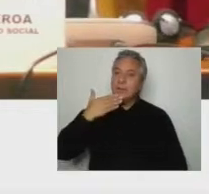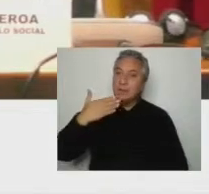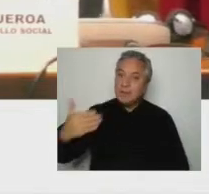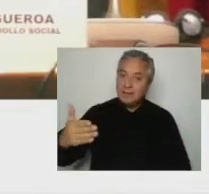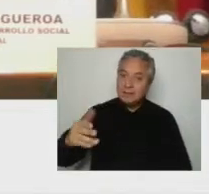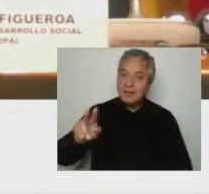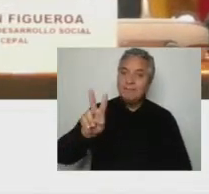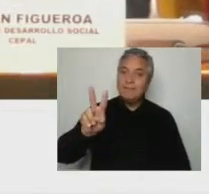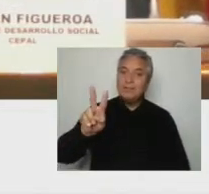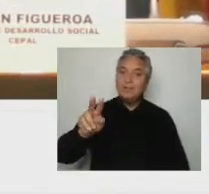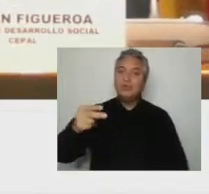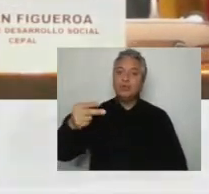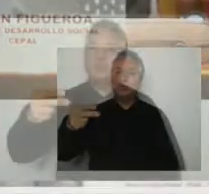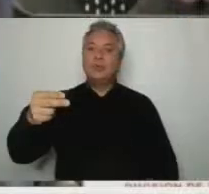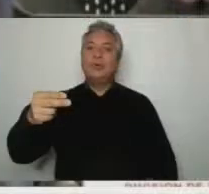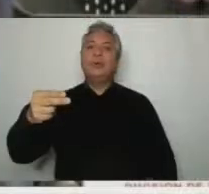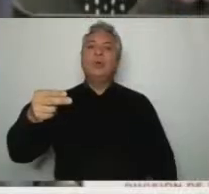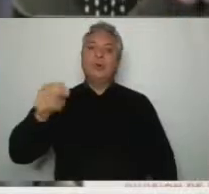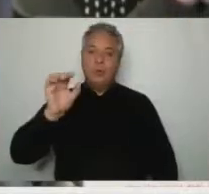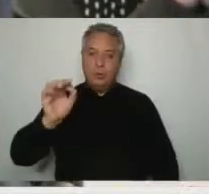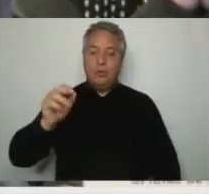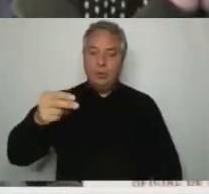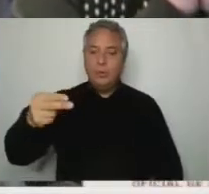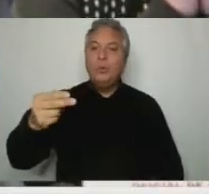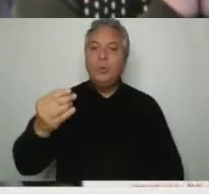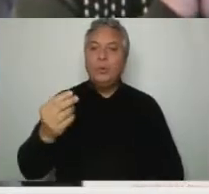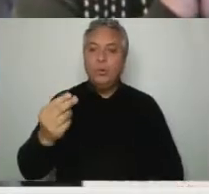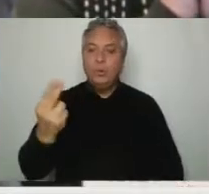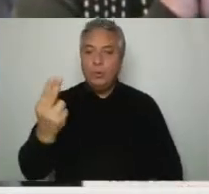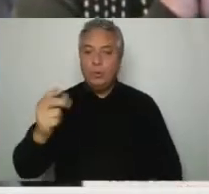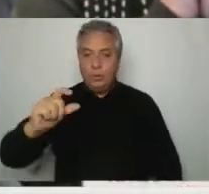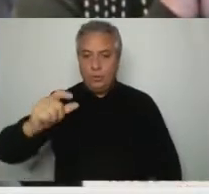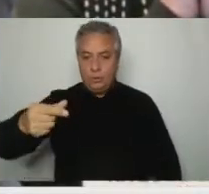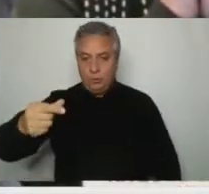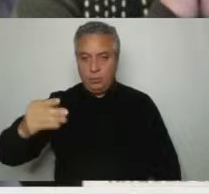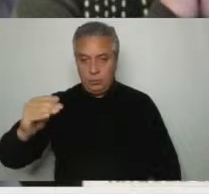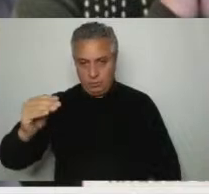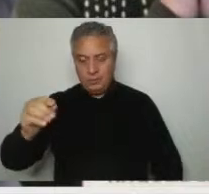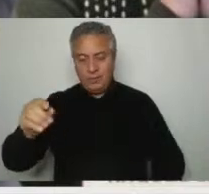Thank you, Victor Hugo. Greetings from afar.